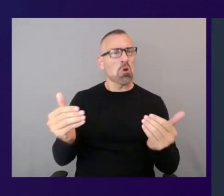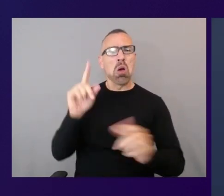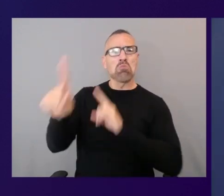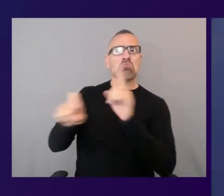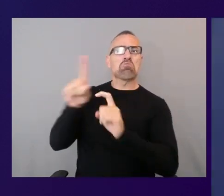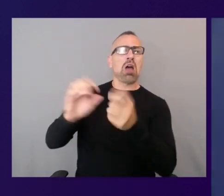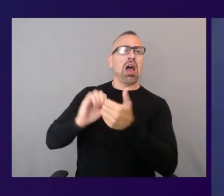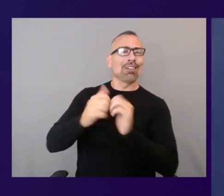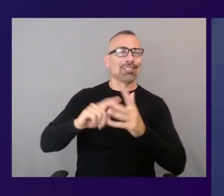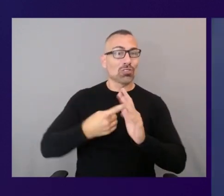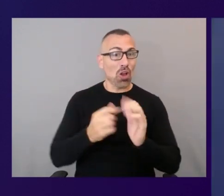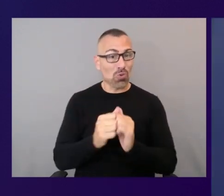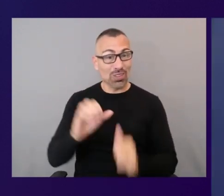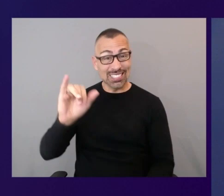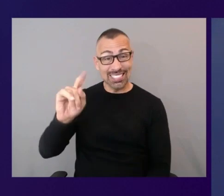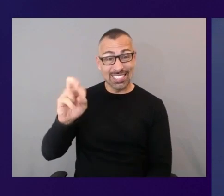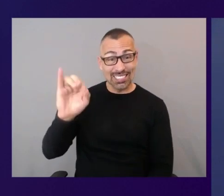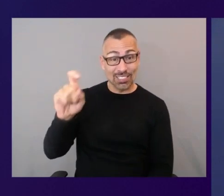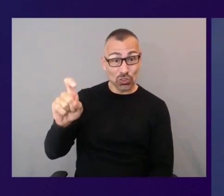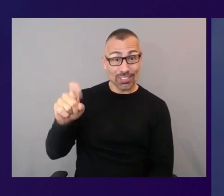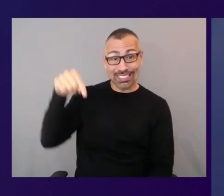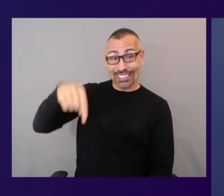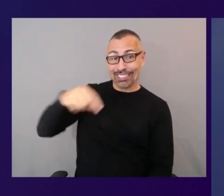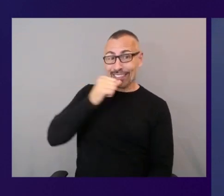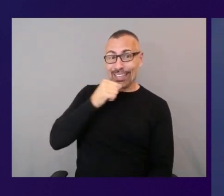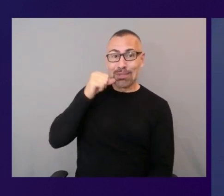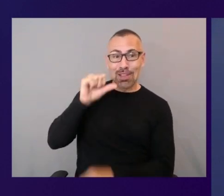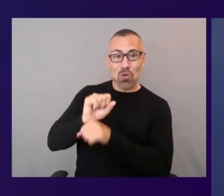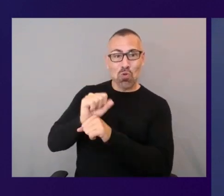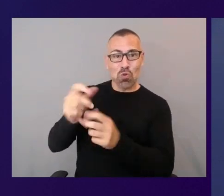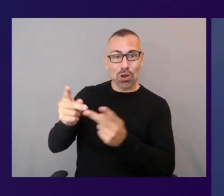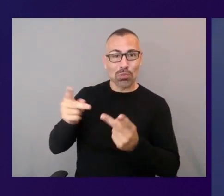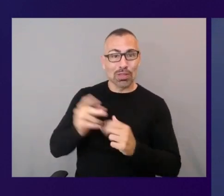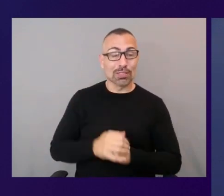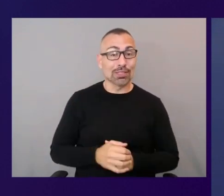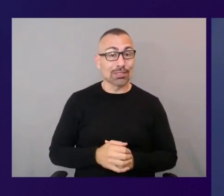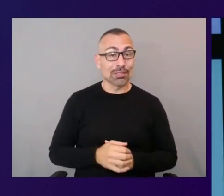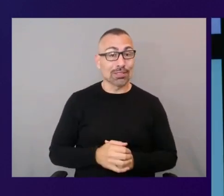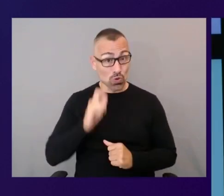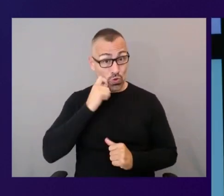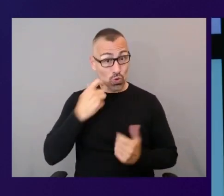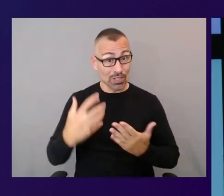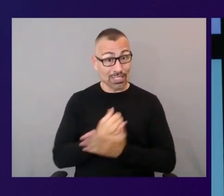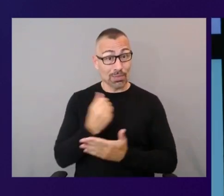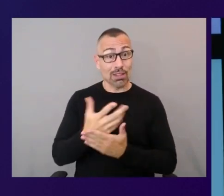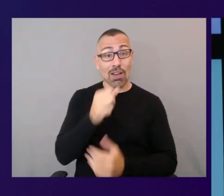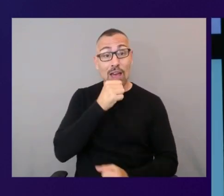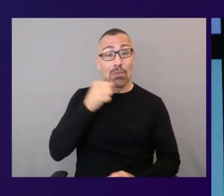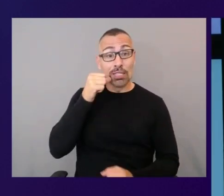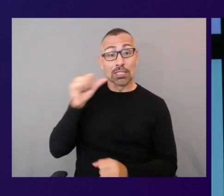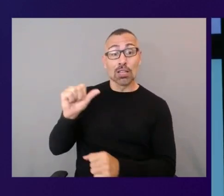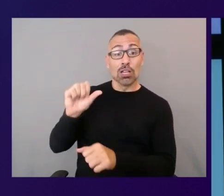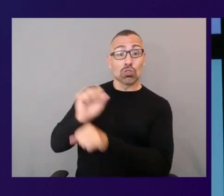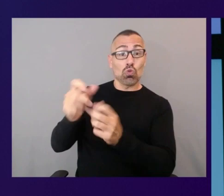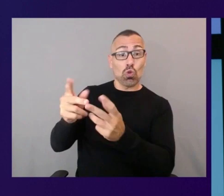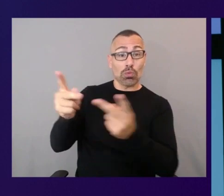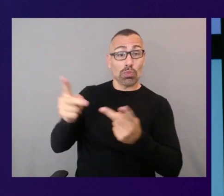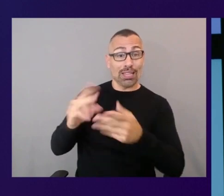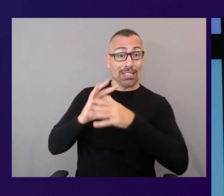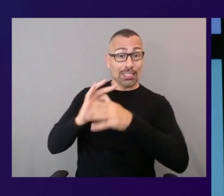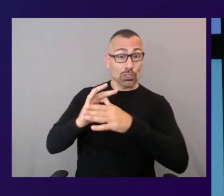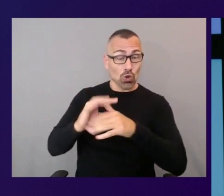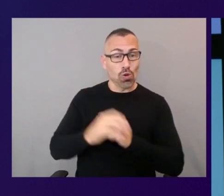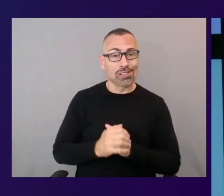today. The cool thing about this, it takes advantage of the Amazon Workspaces core. So customers are going to find this super simple to